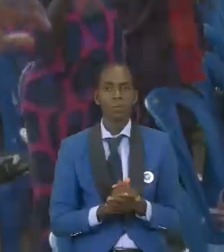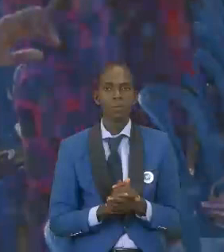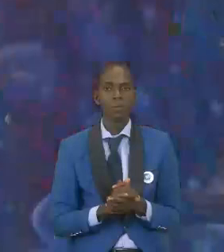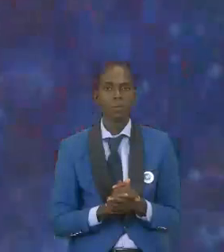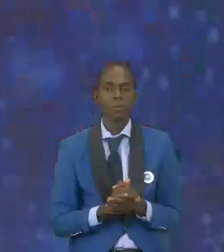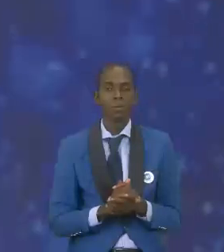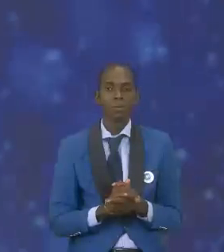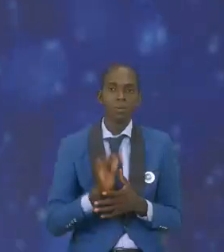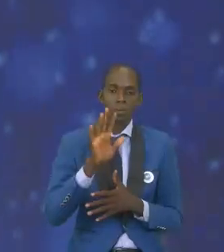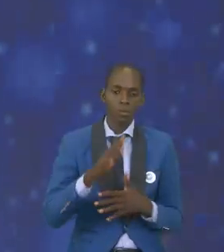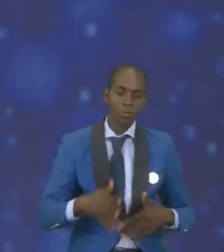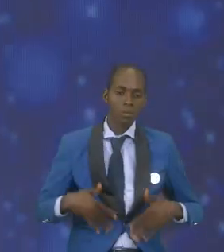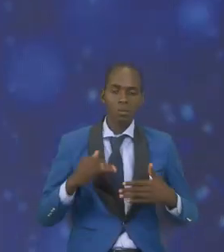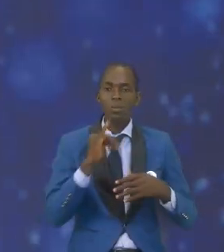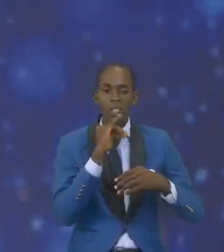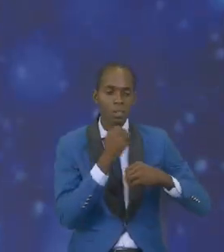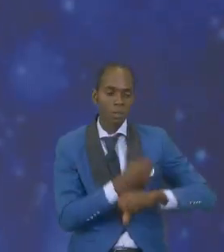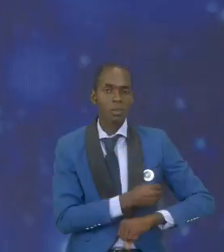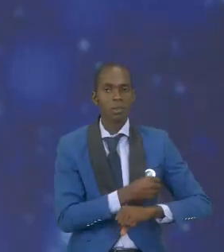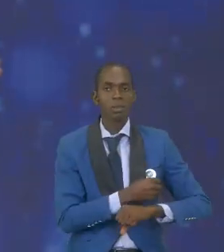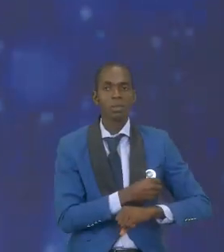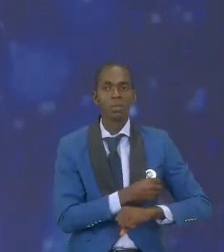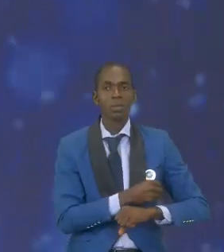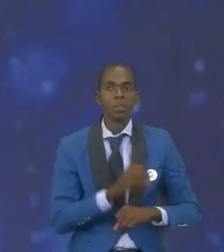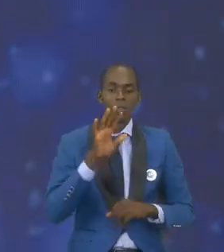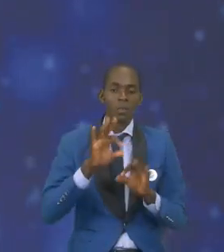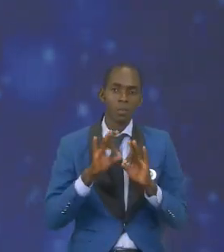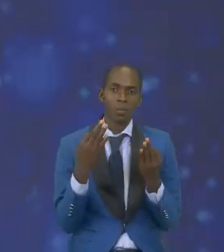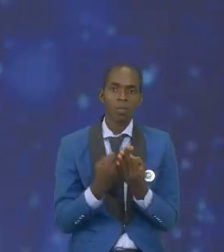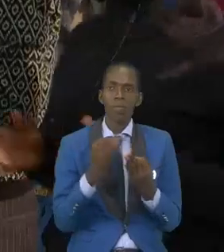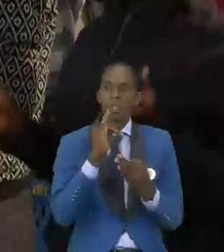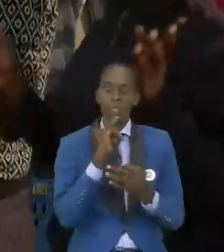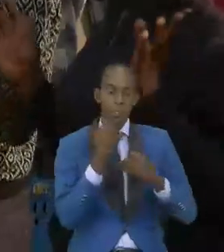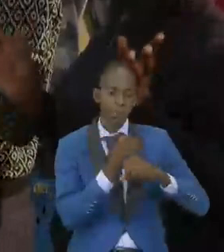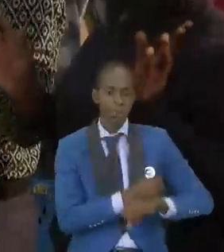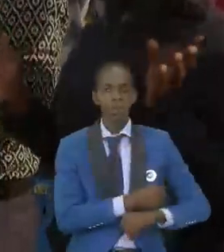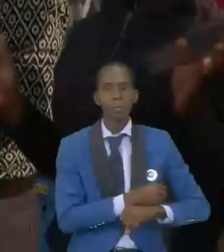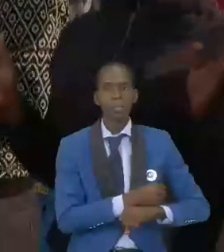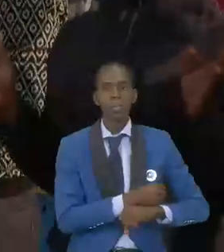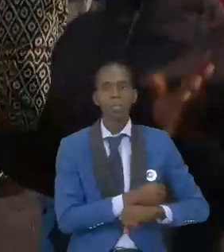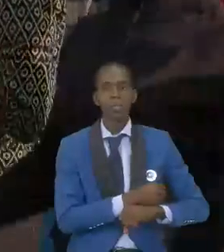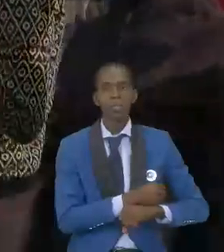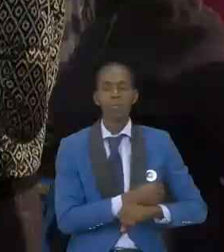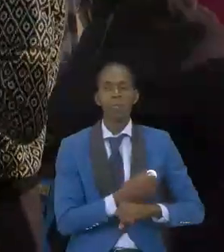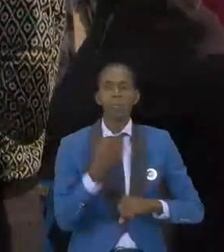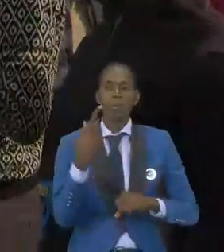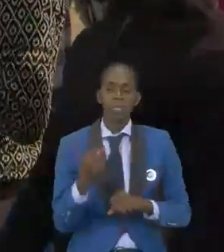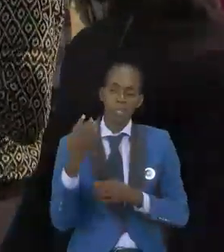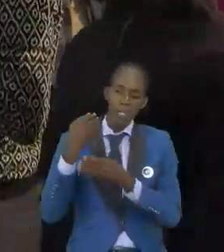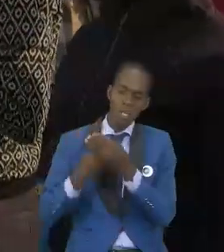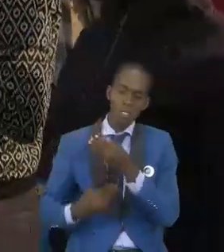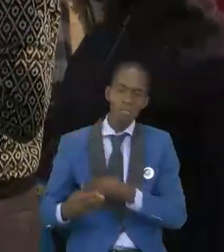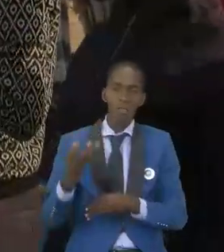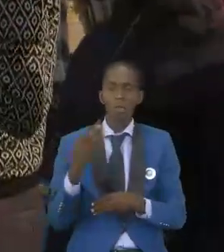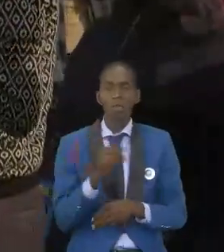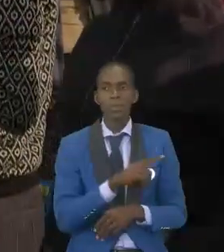Your life is secured. Your family is secured. The heritage of the Lord